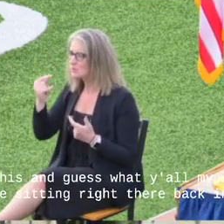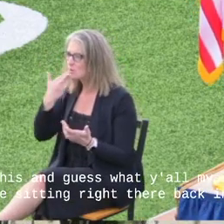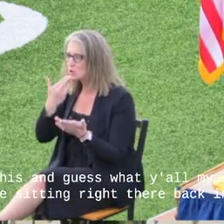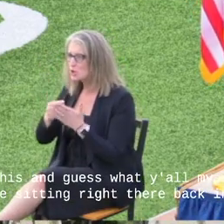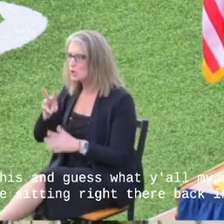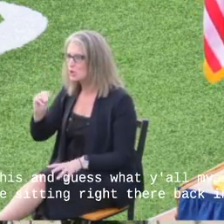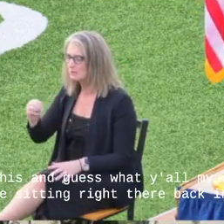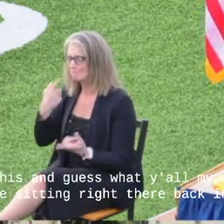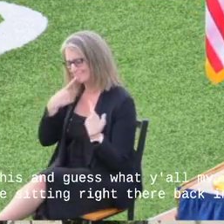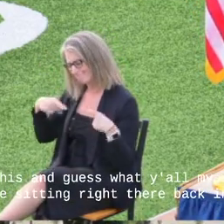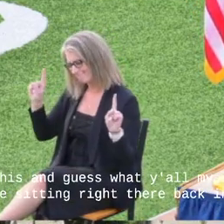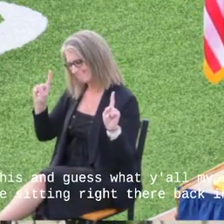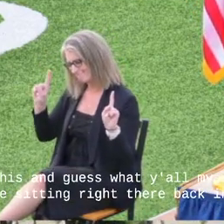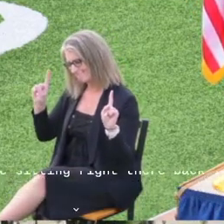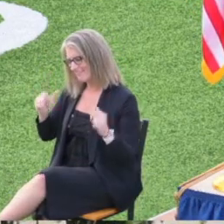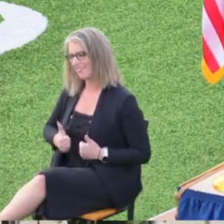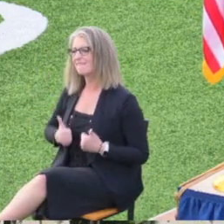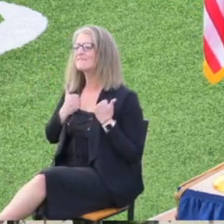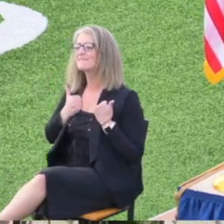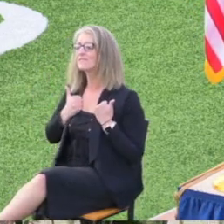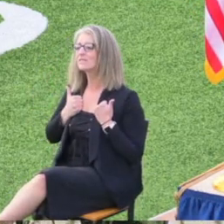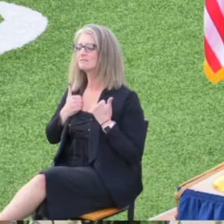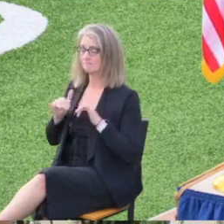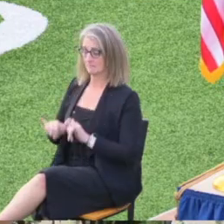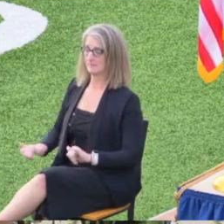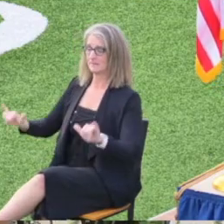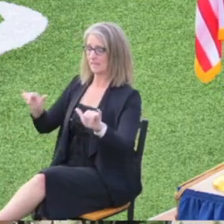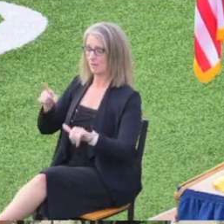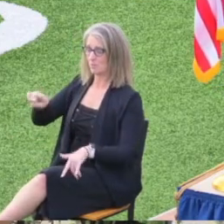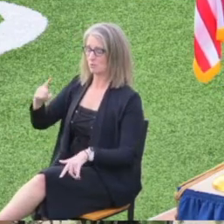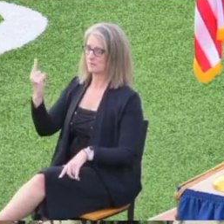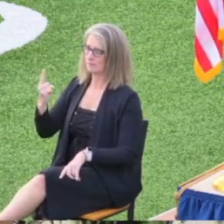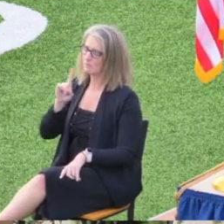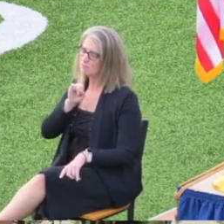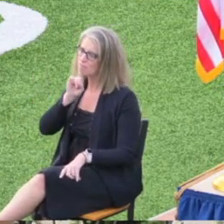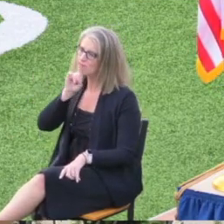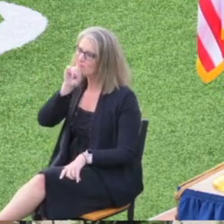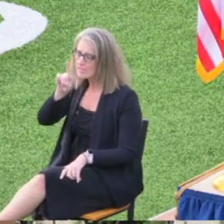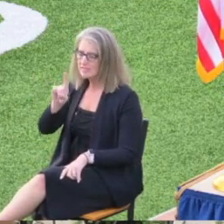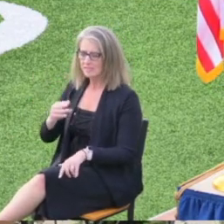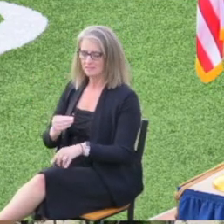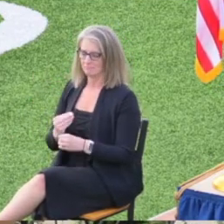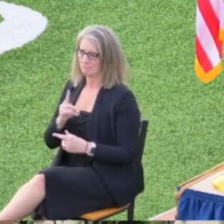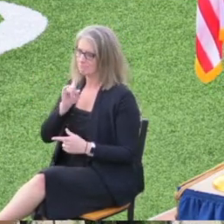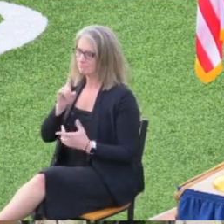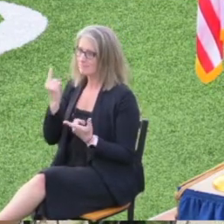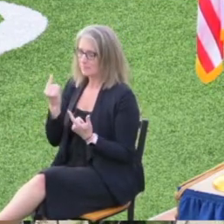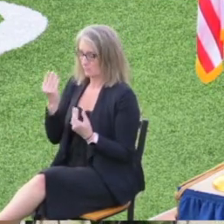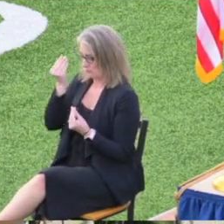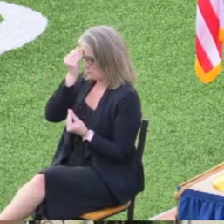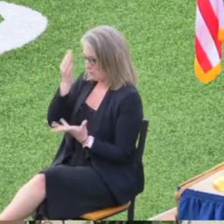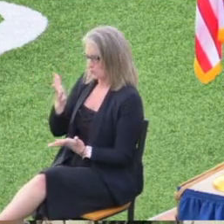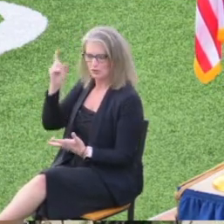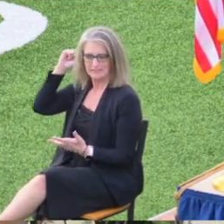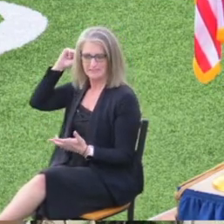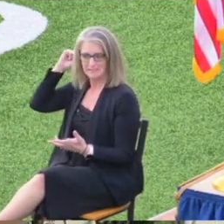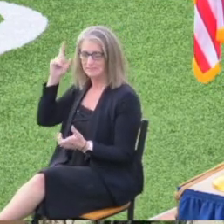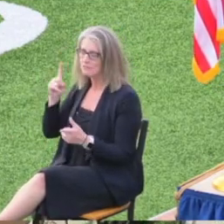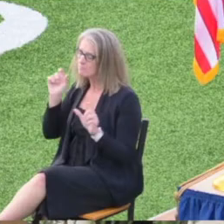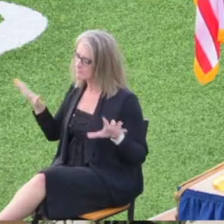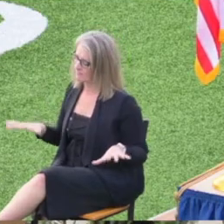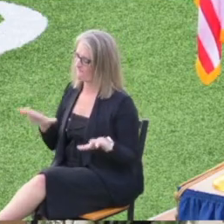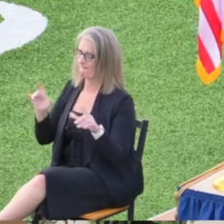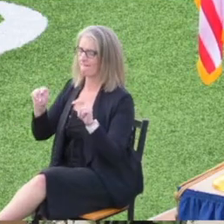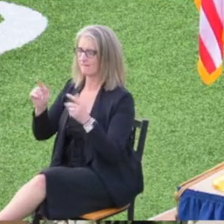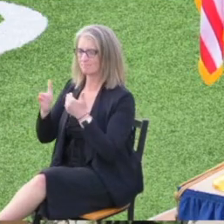news is? They made it. And just like you, something supernaturally told you, you can do this despite how